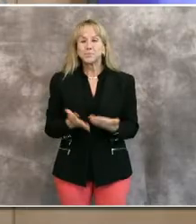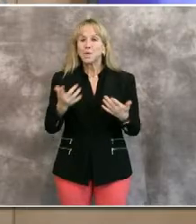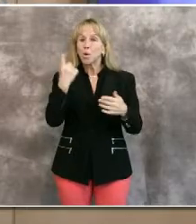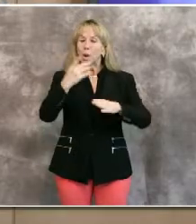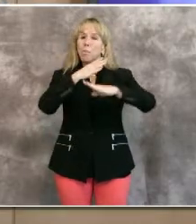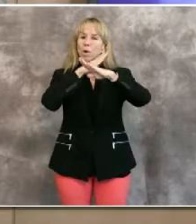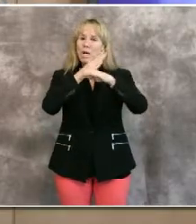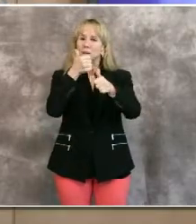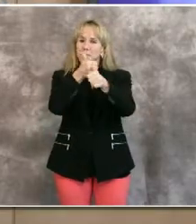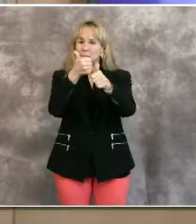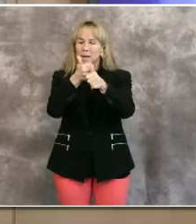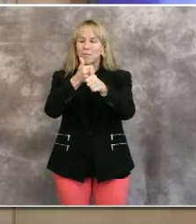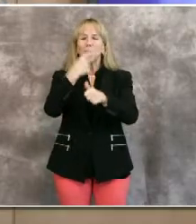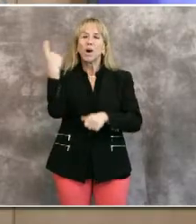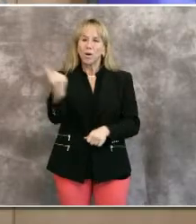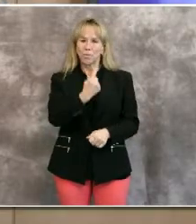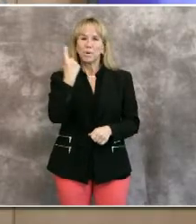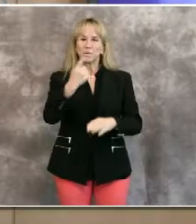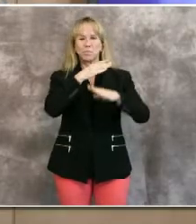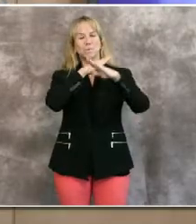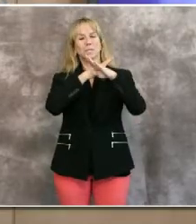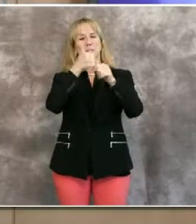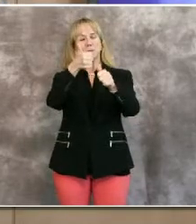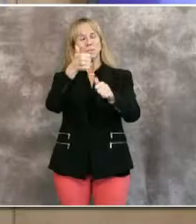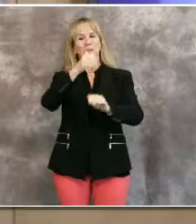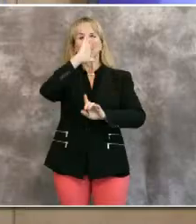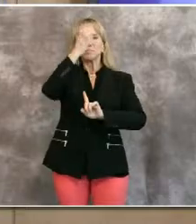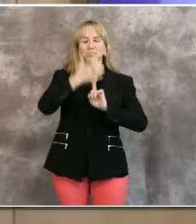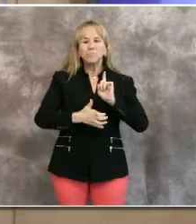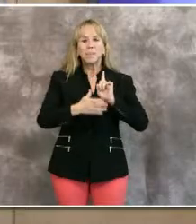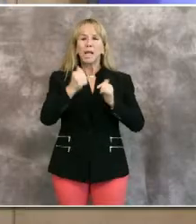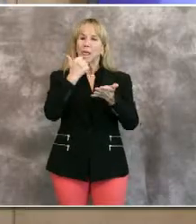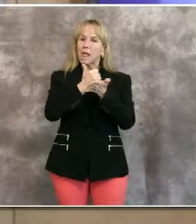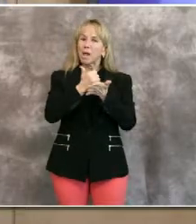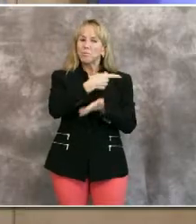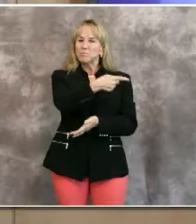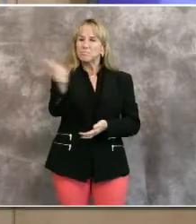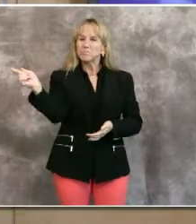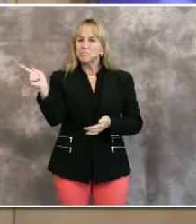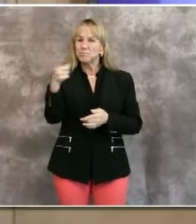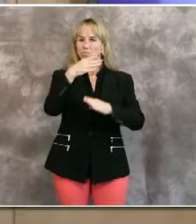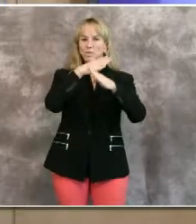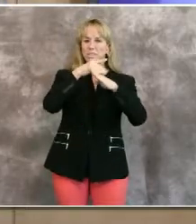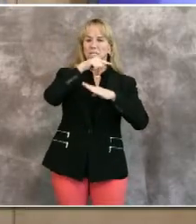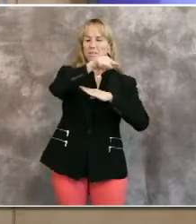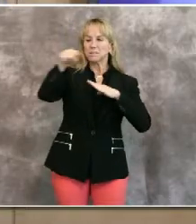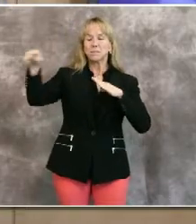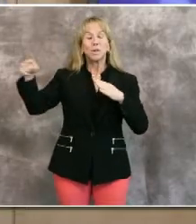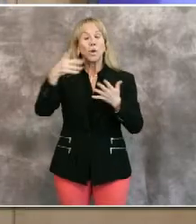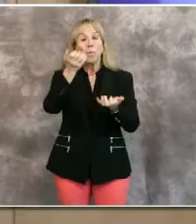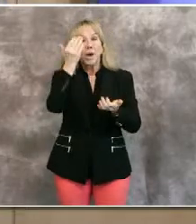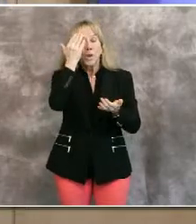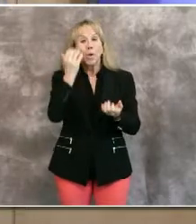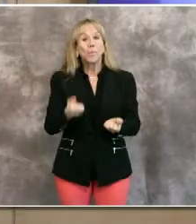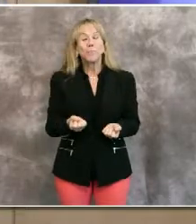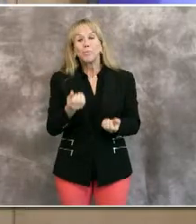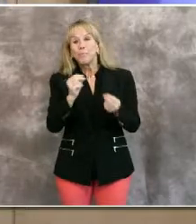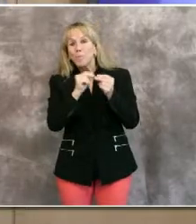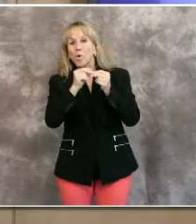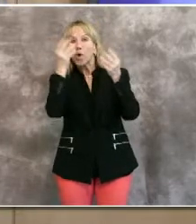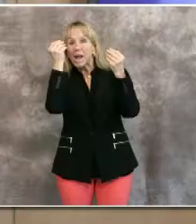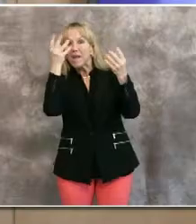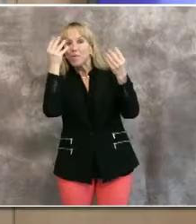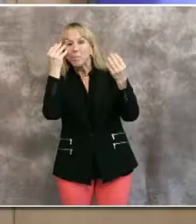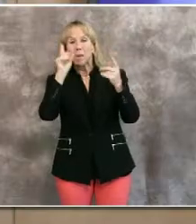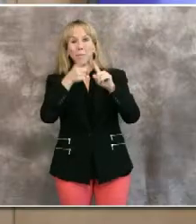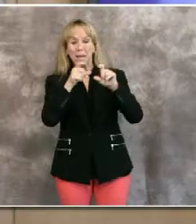Protect yourself at all times and help protect others. With more information on the case numbers and other data, we'll